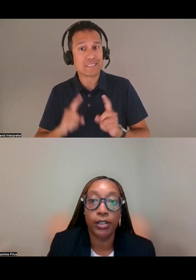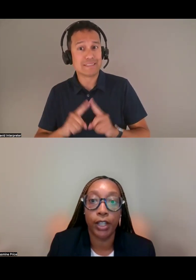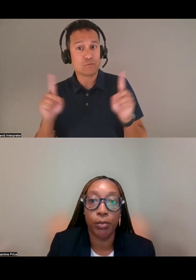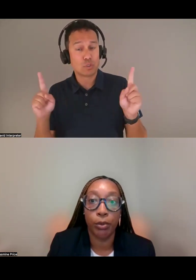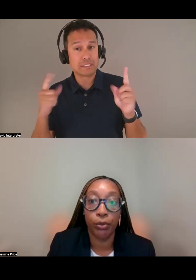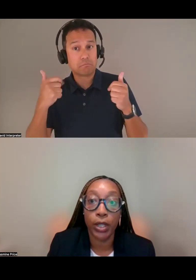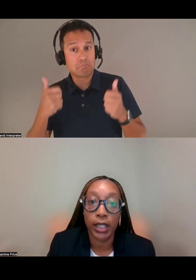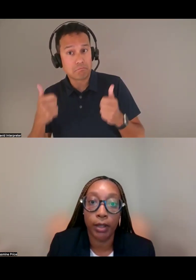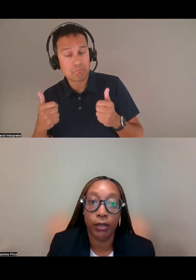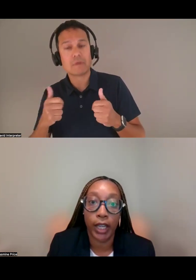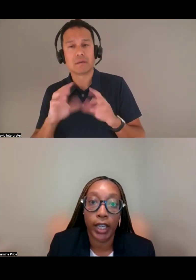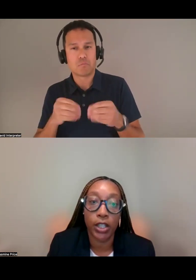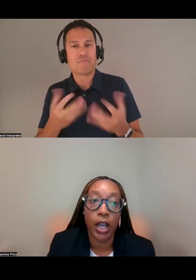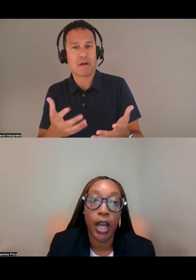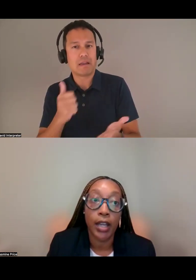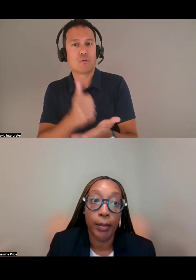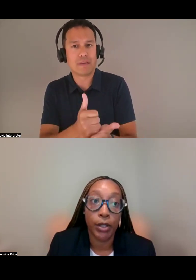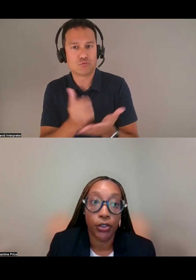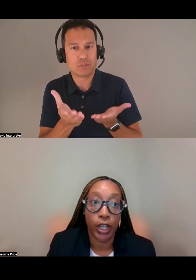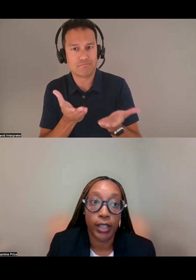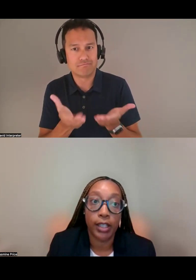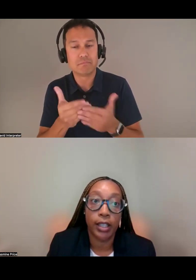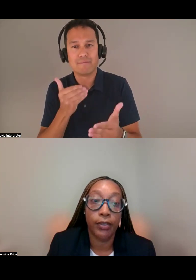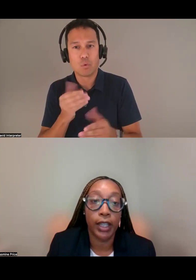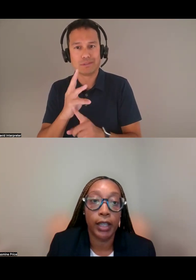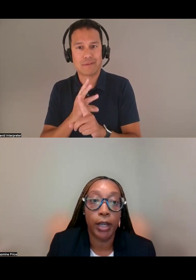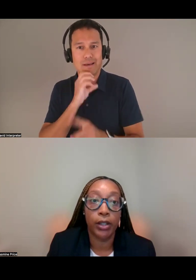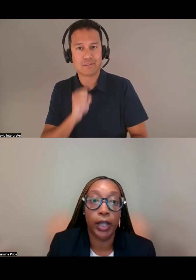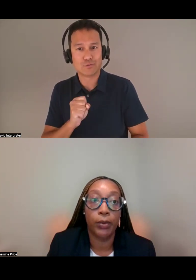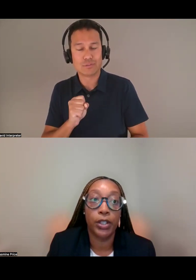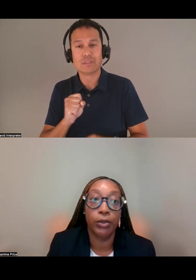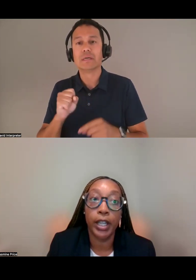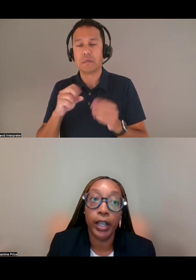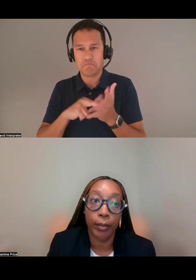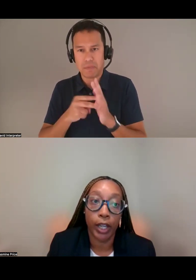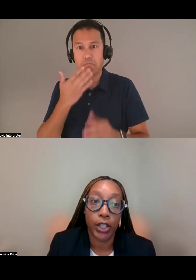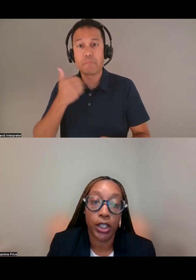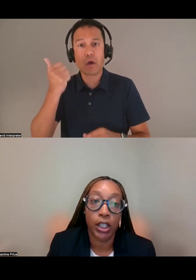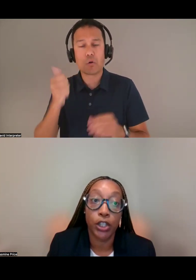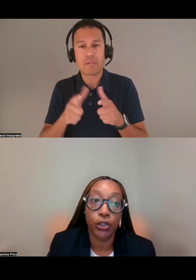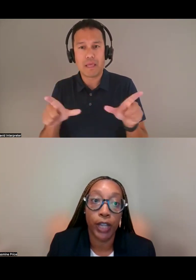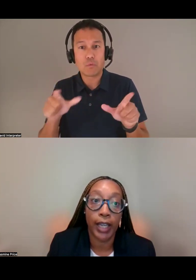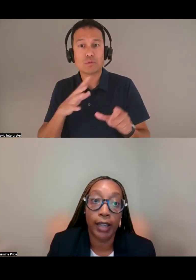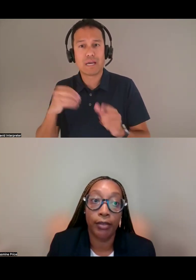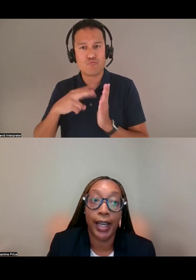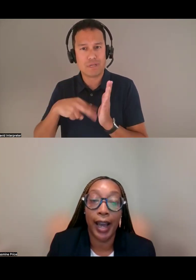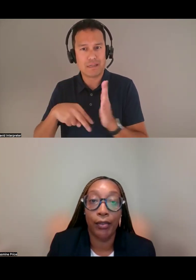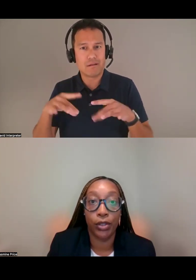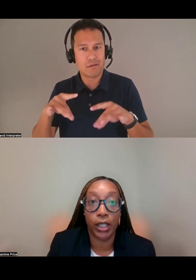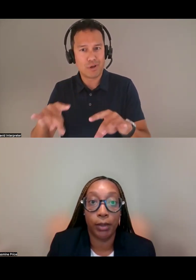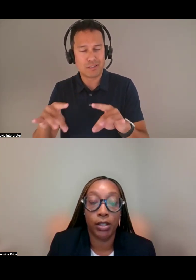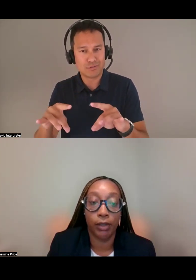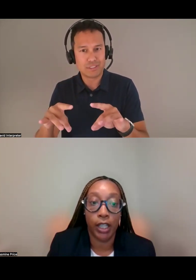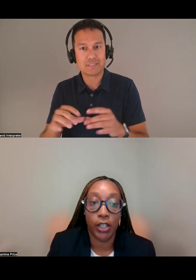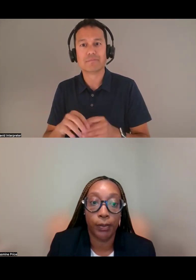appropriate intervention before 6 months of age demonstrate significantly better language and reading comprehension than children identified